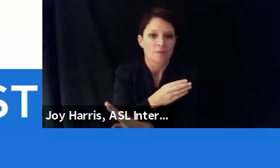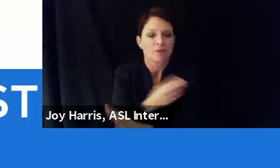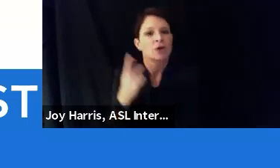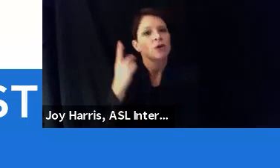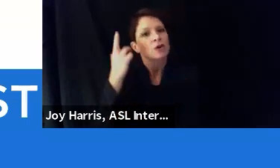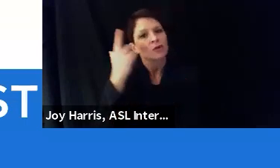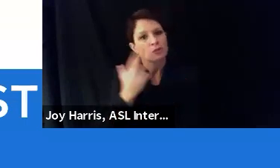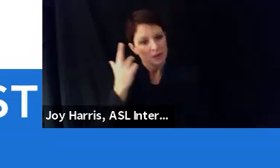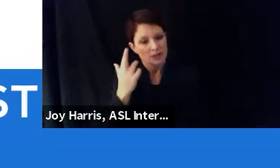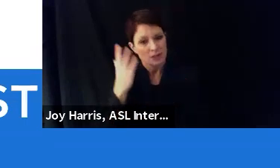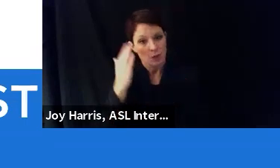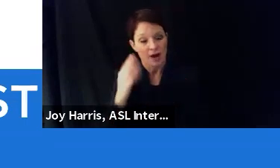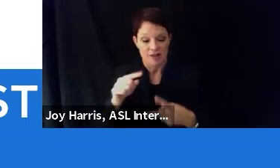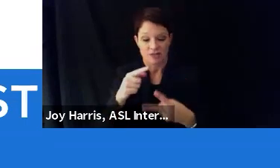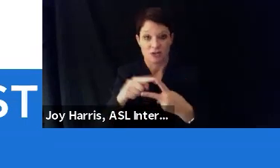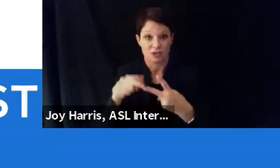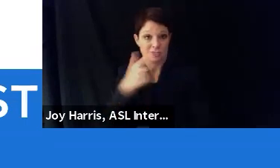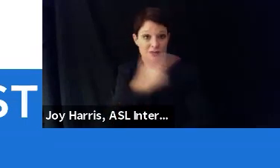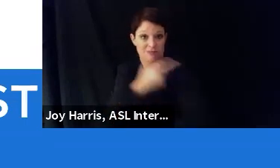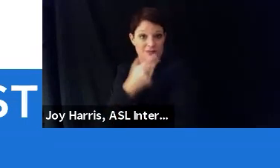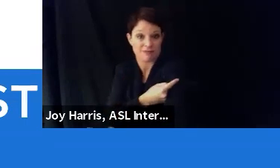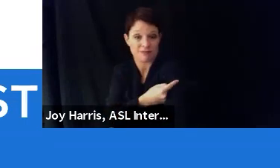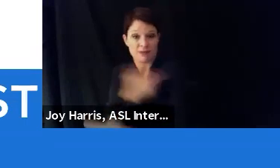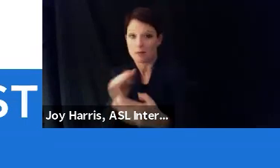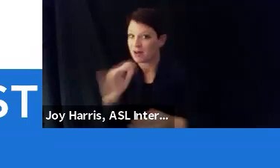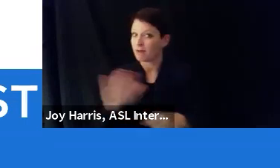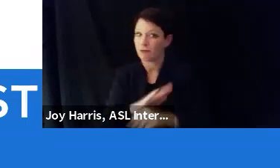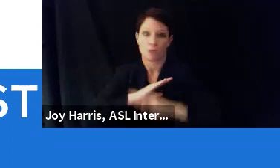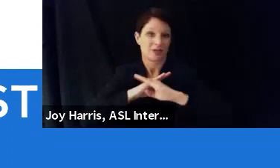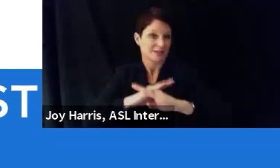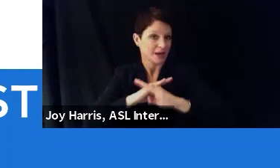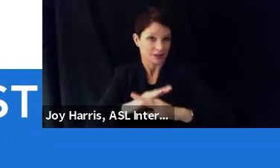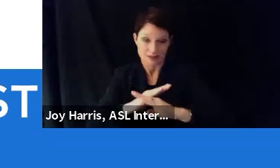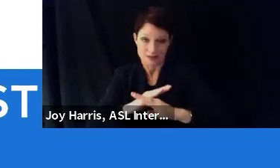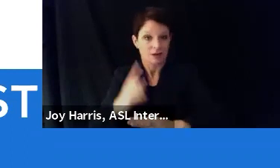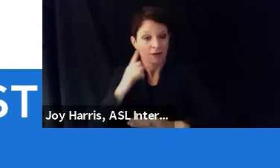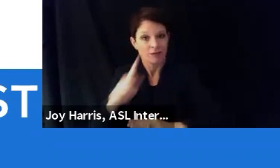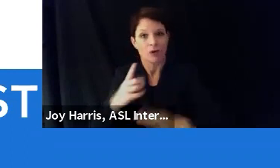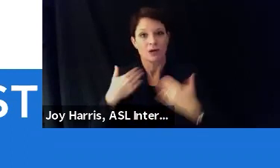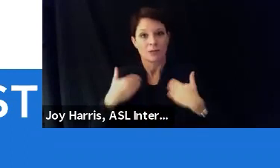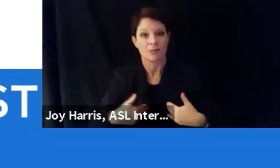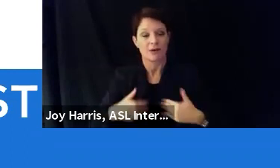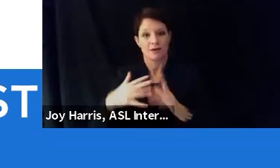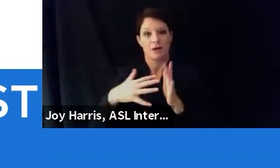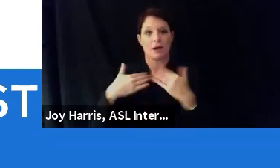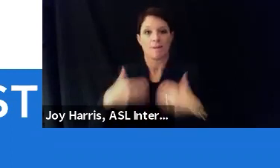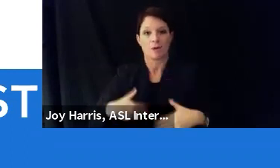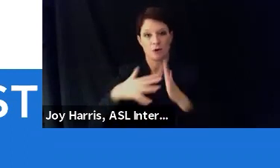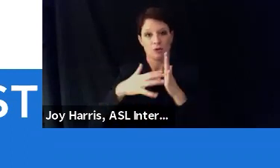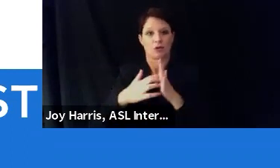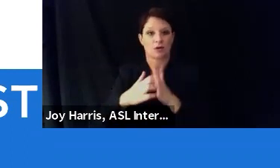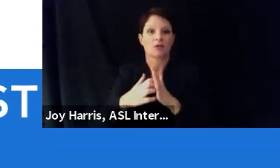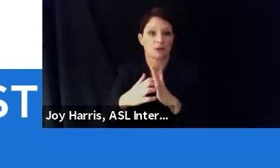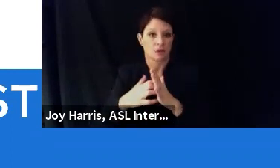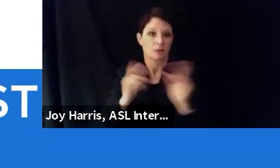is that the initial 2-dose vaccine may not be fully protective for immunocompromised people. We know that